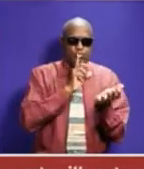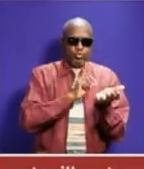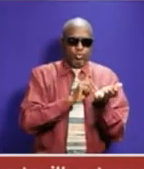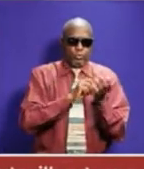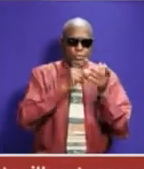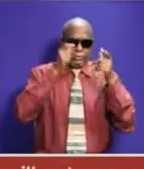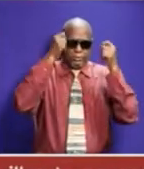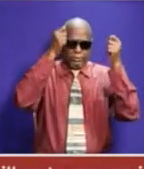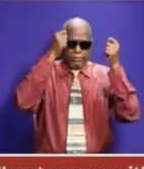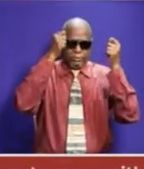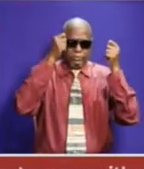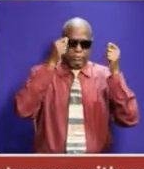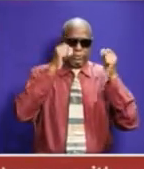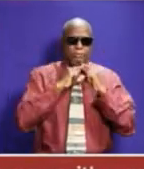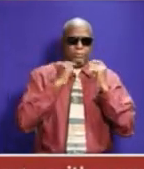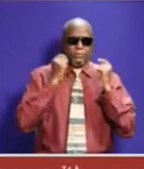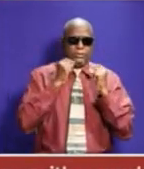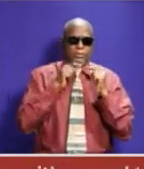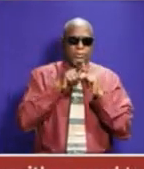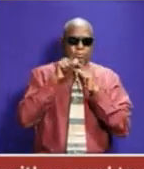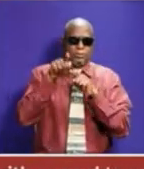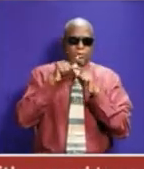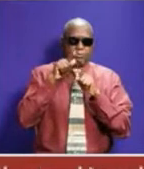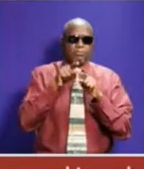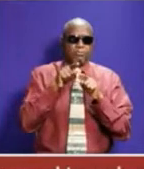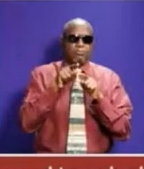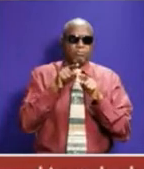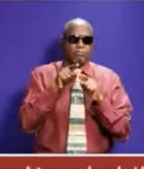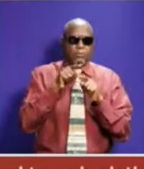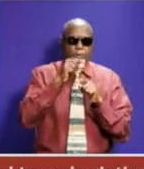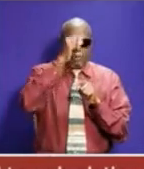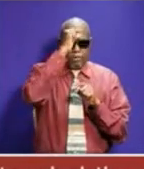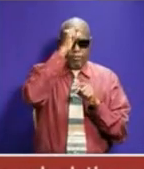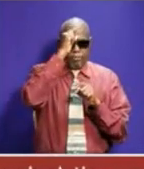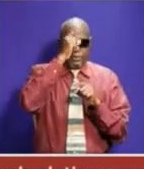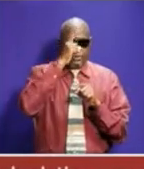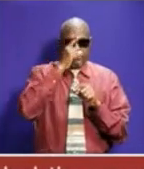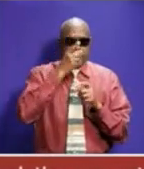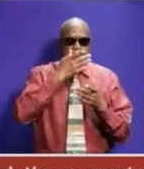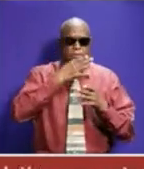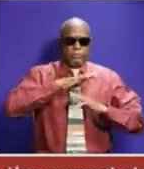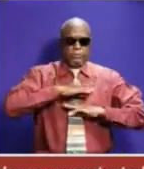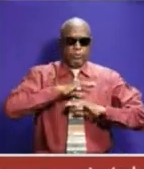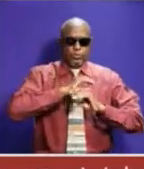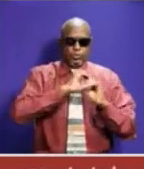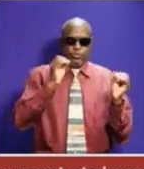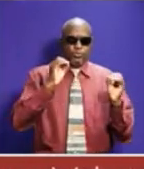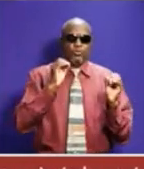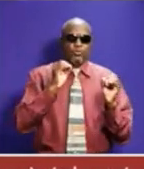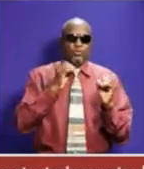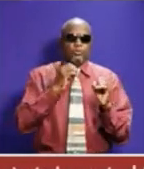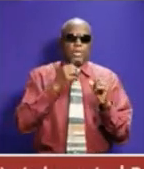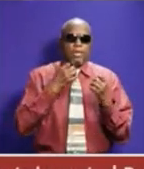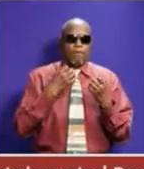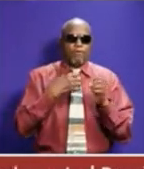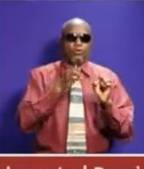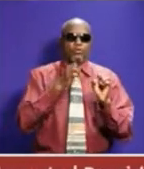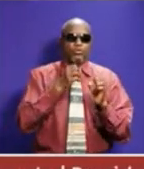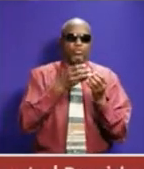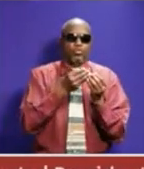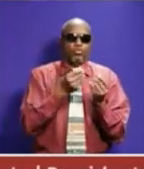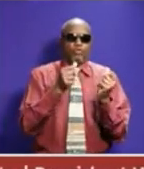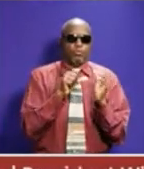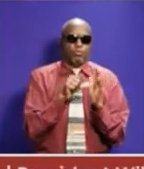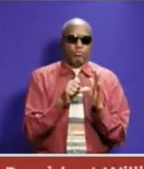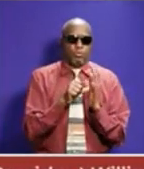have criticized the government for what they perceive as insufficient efforts to resolve the strike. The church leaders are now calling